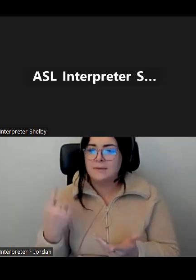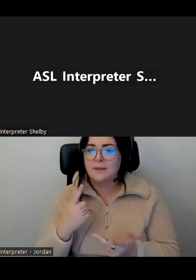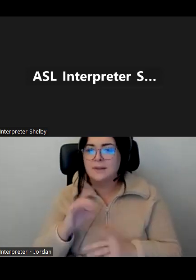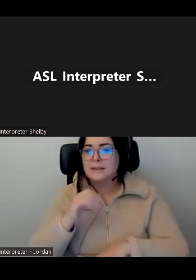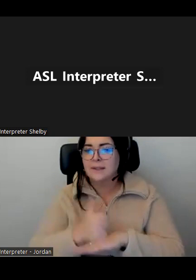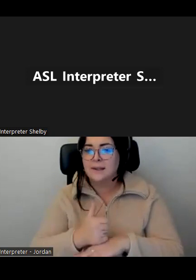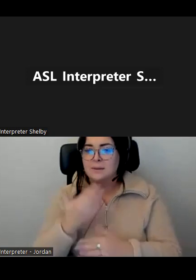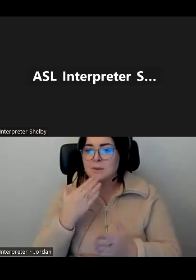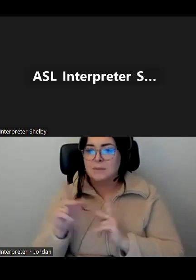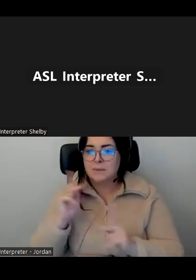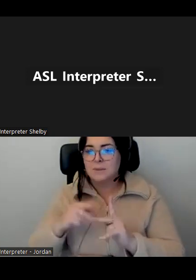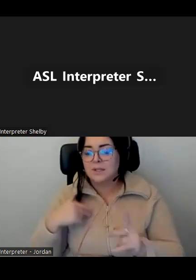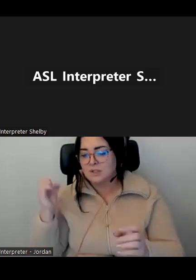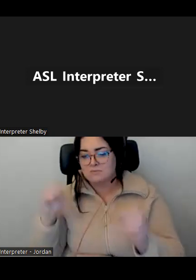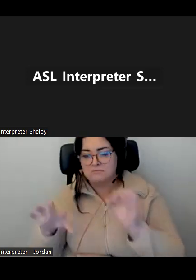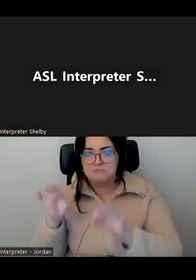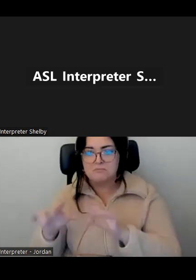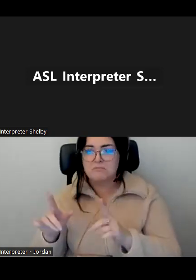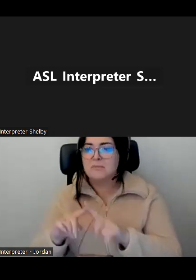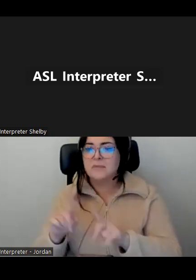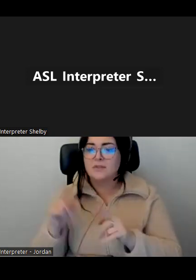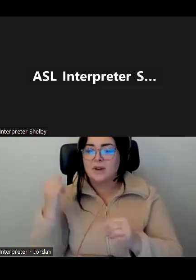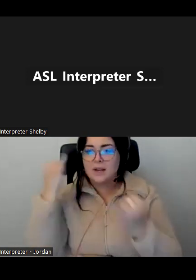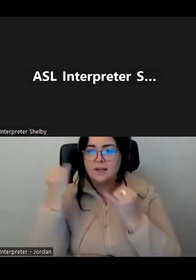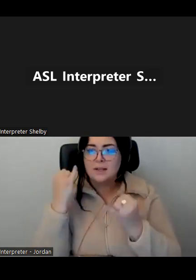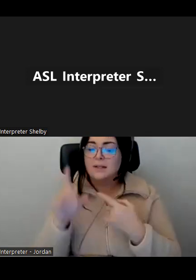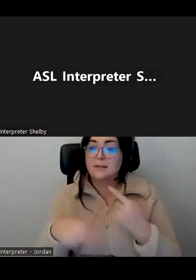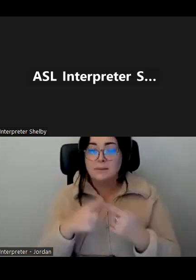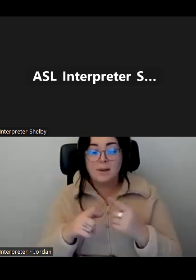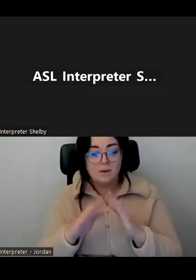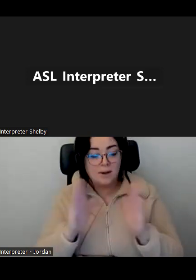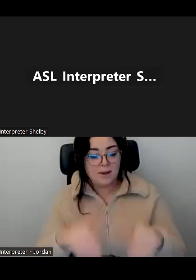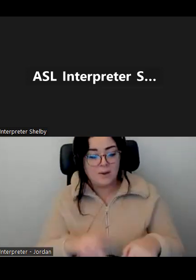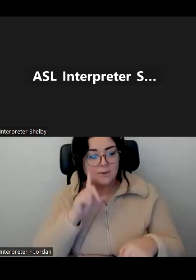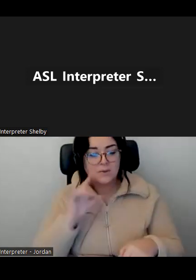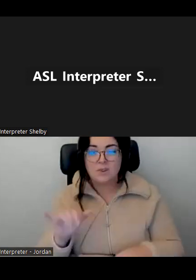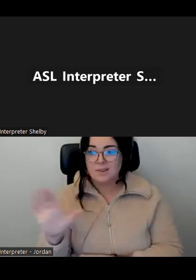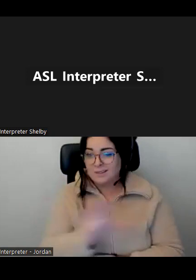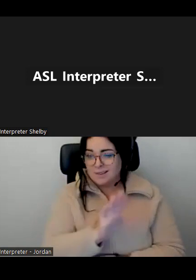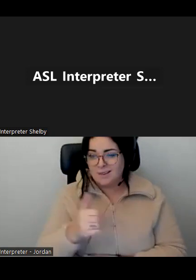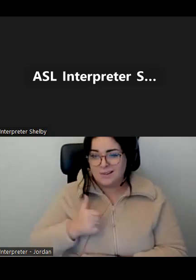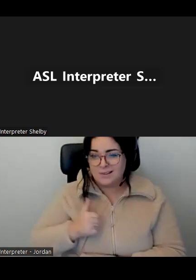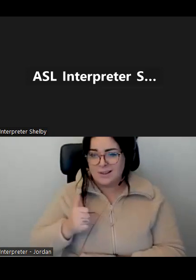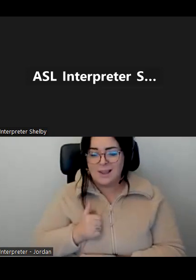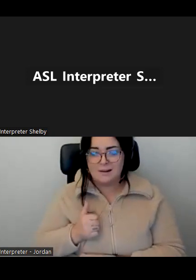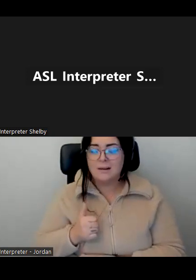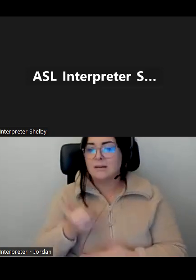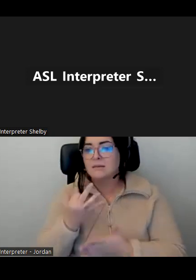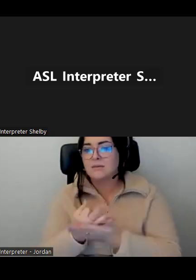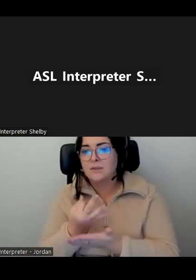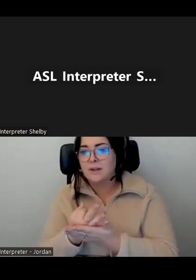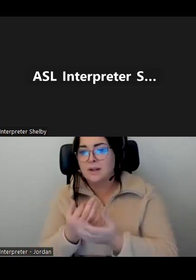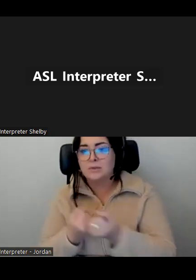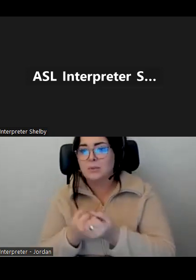what they know about even housing in other parts of Canada, how that works, or what kind of financial supports there